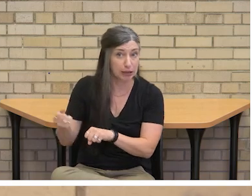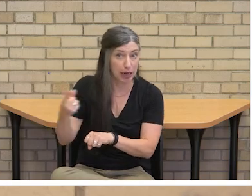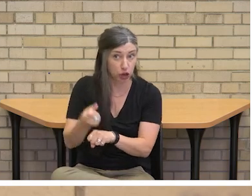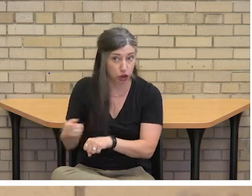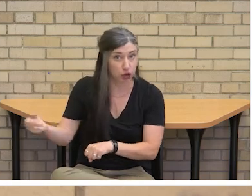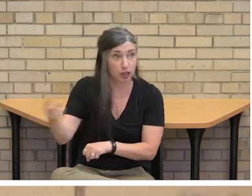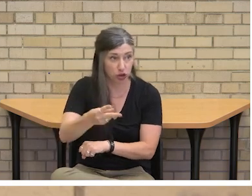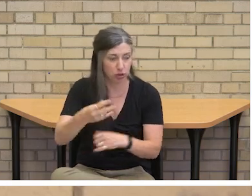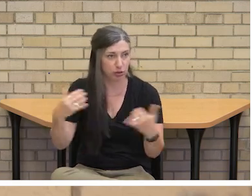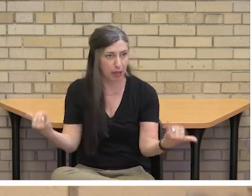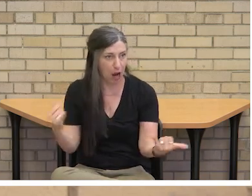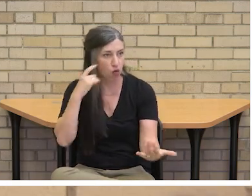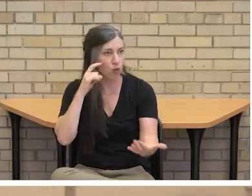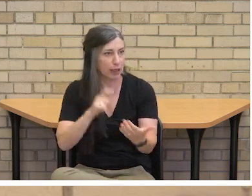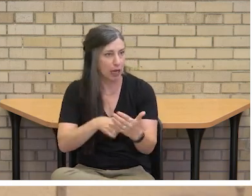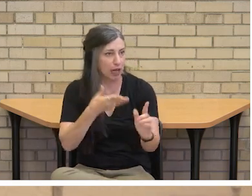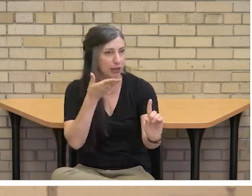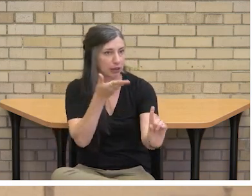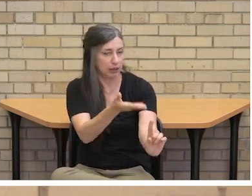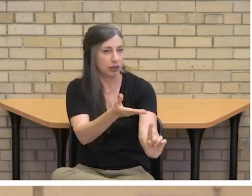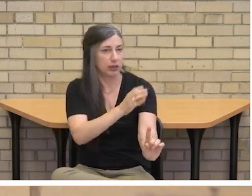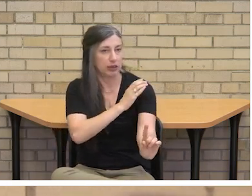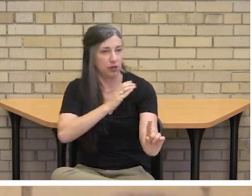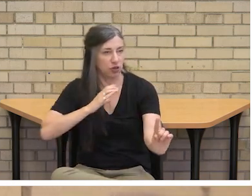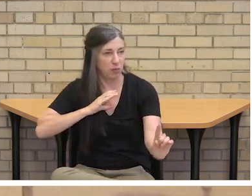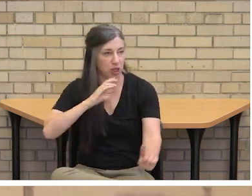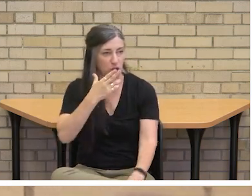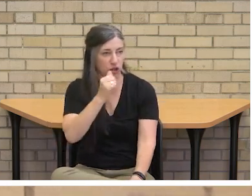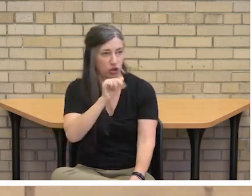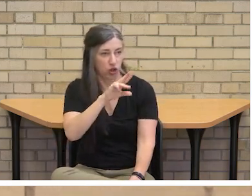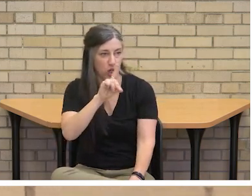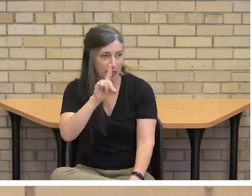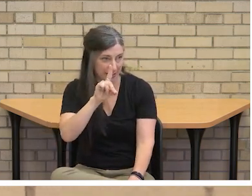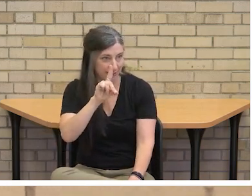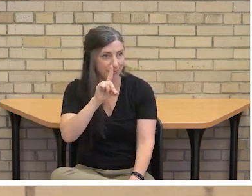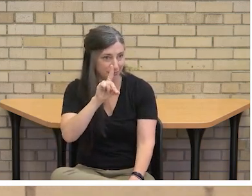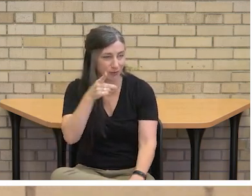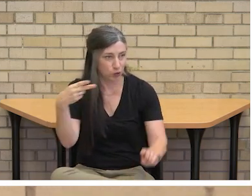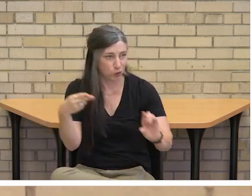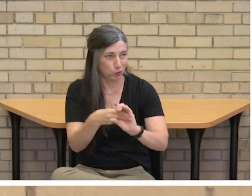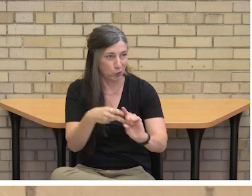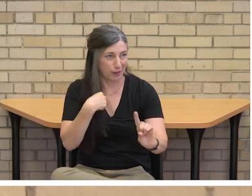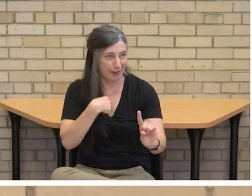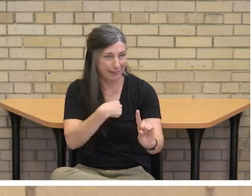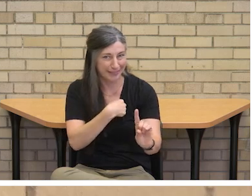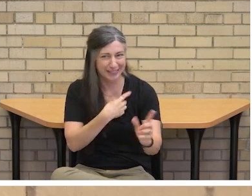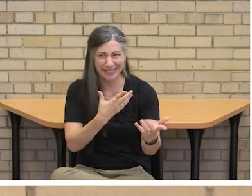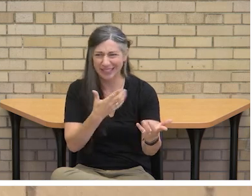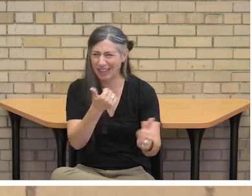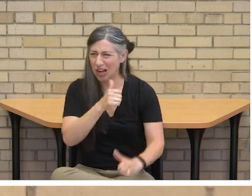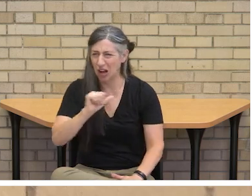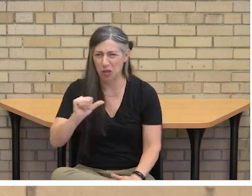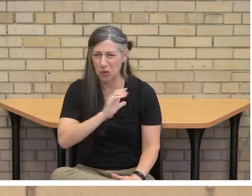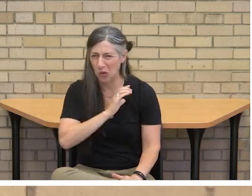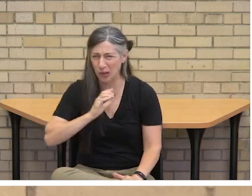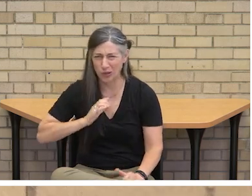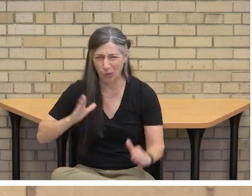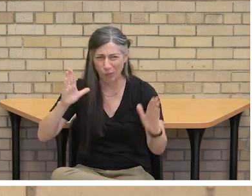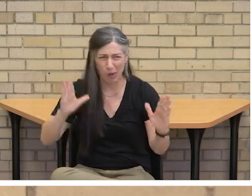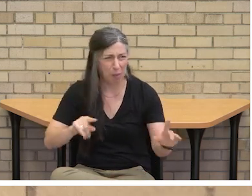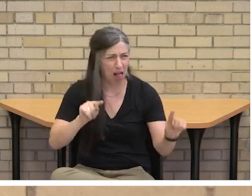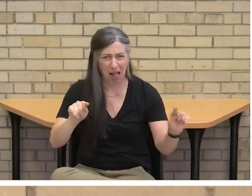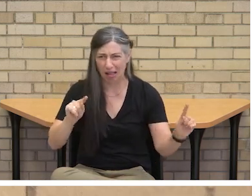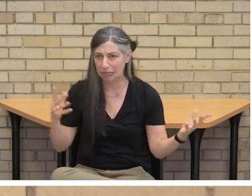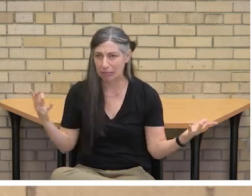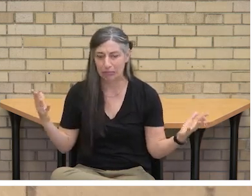real quick acknowledgement to Councilman Charland, who's joined us. I don't see any of the other council people, but